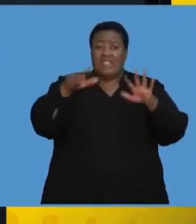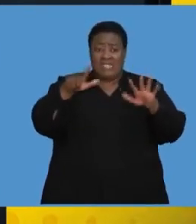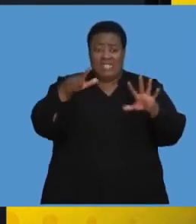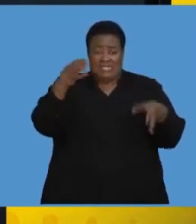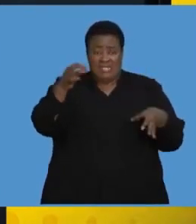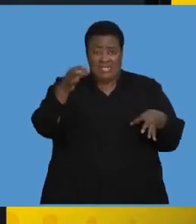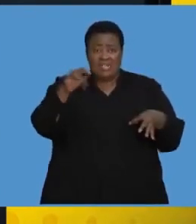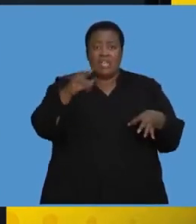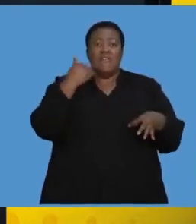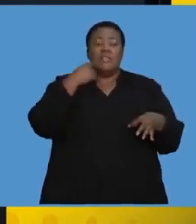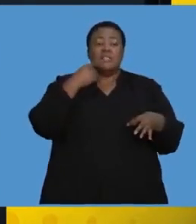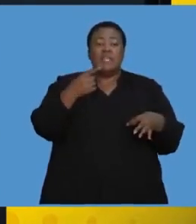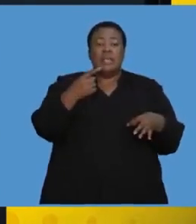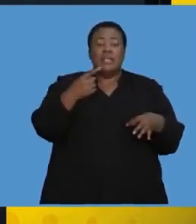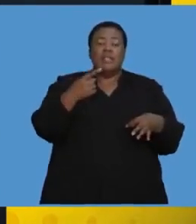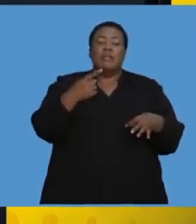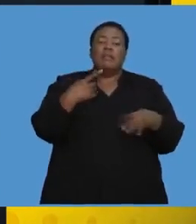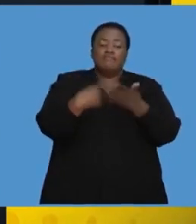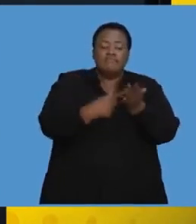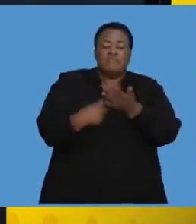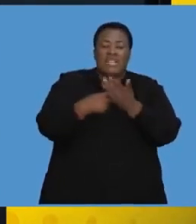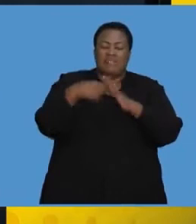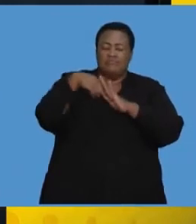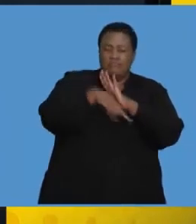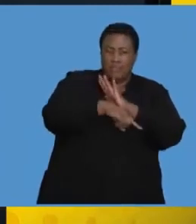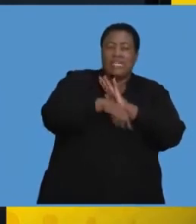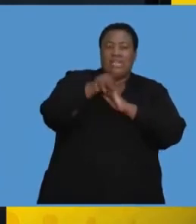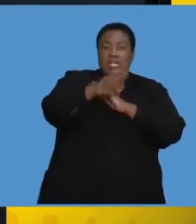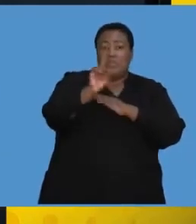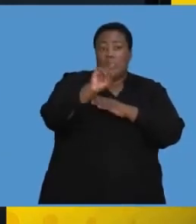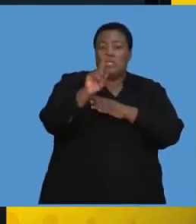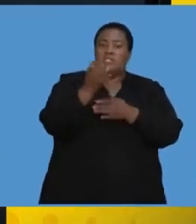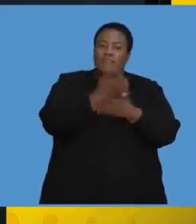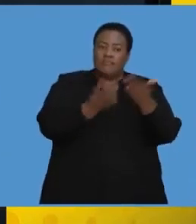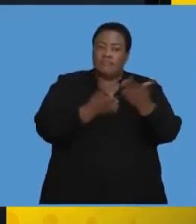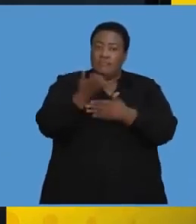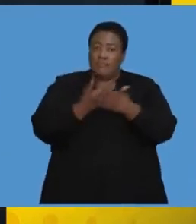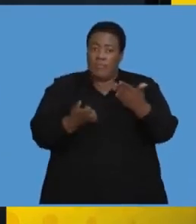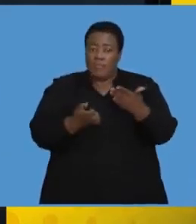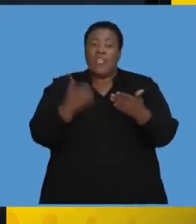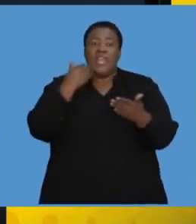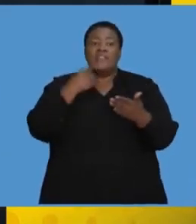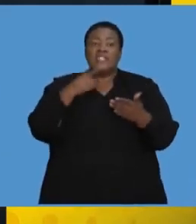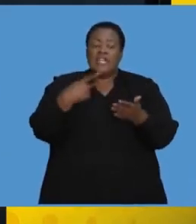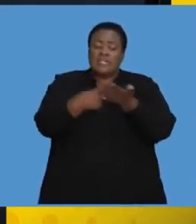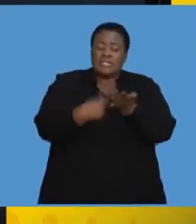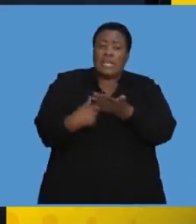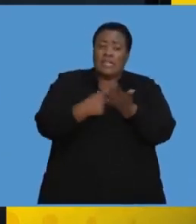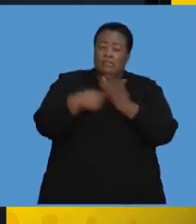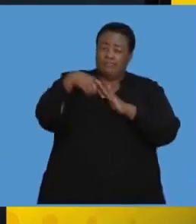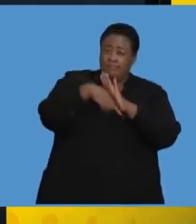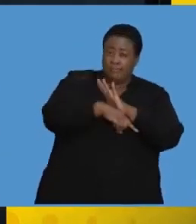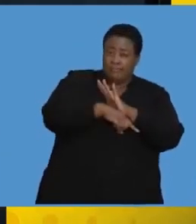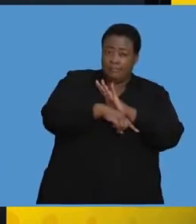detail, that is a typical essay question. Wherever there is a question that says discuss in detail, that is an